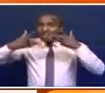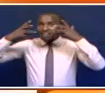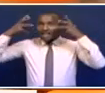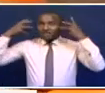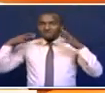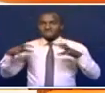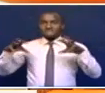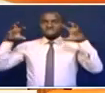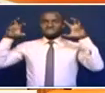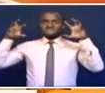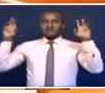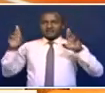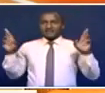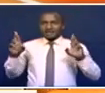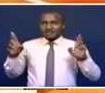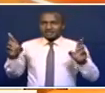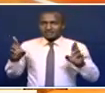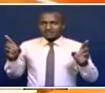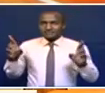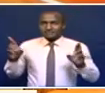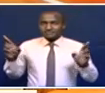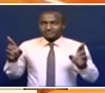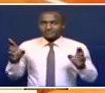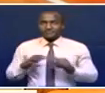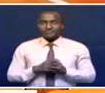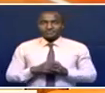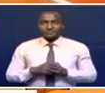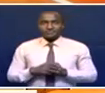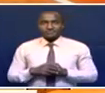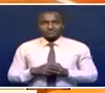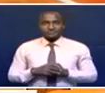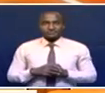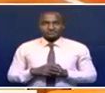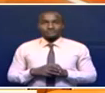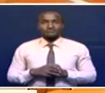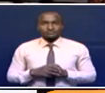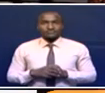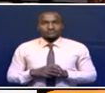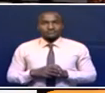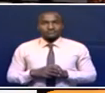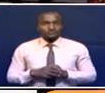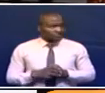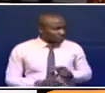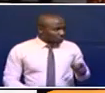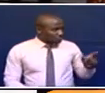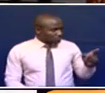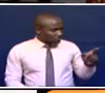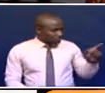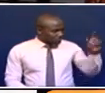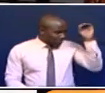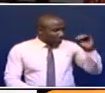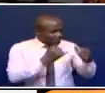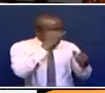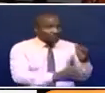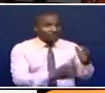claws. Okay, I'm still waiting to see these claws. Yeah. Mheshimiwa, that's your camera there. Closing thoughts,